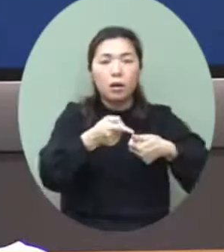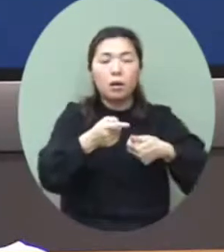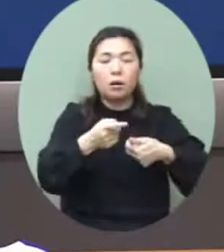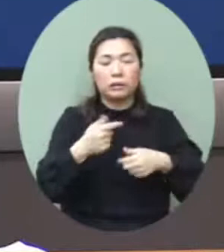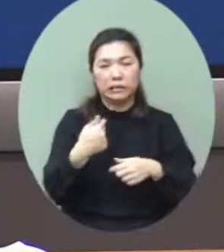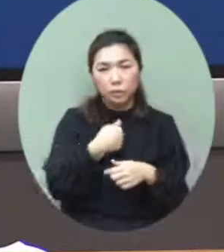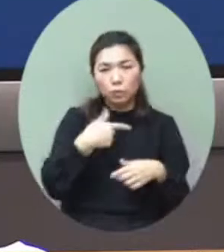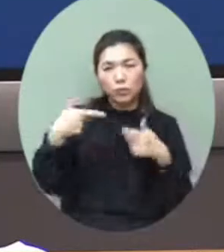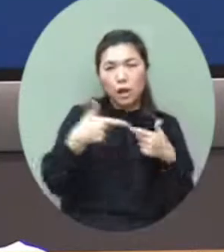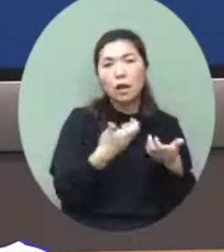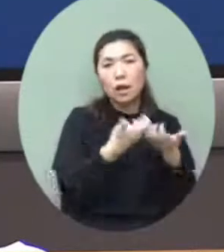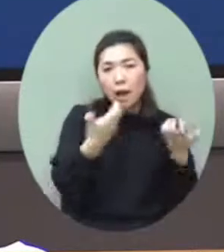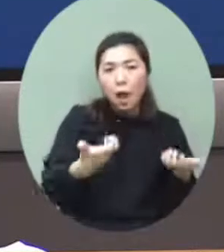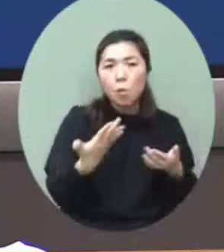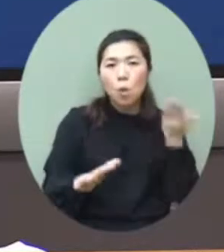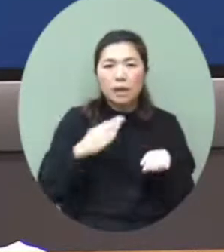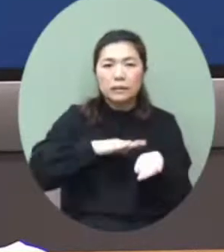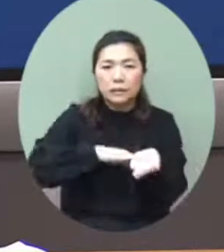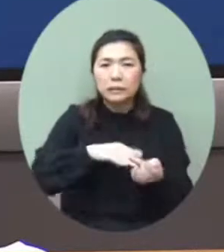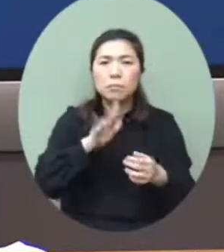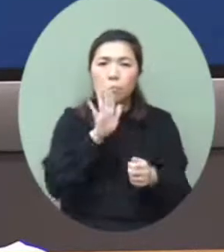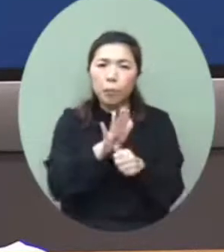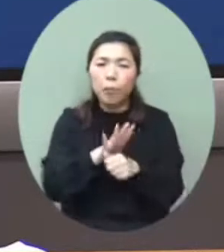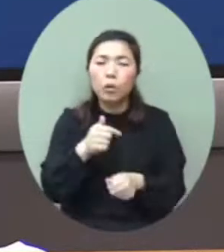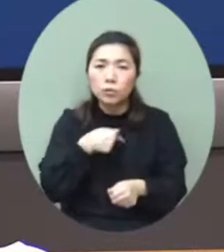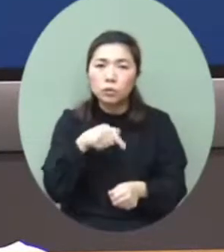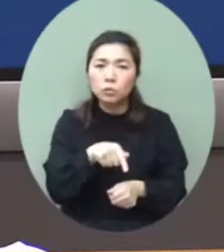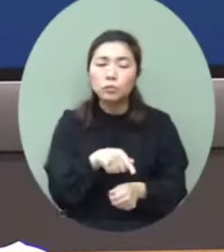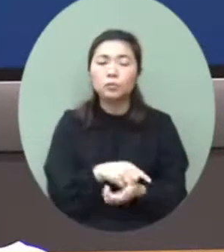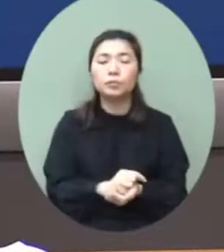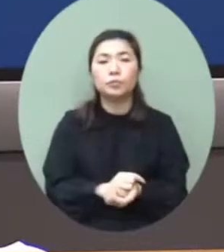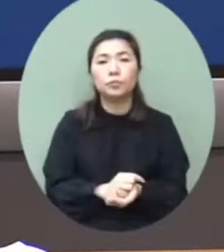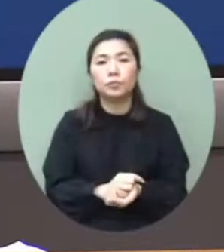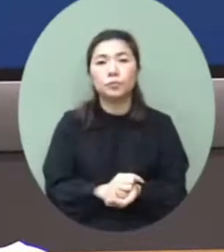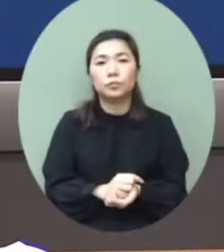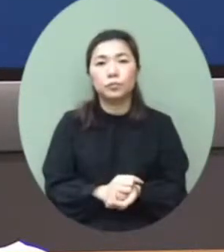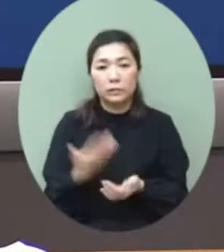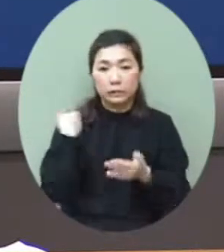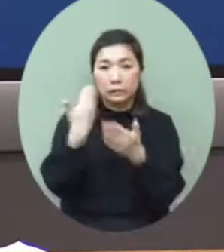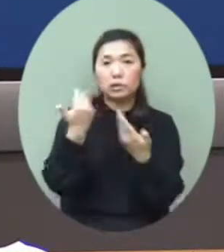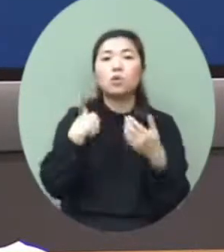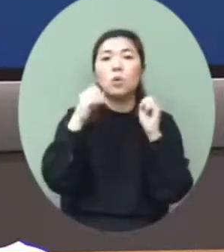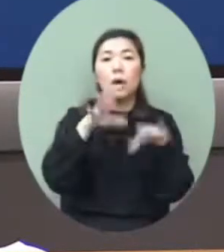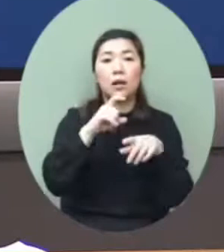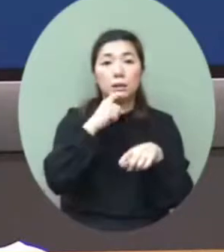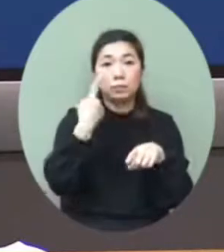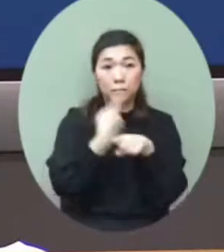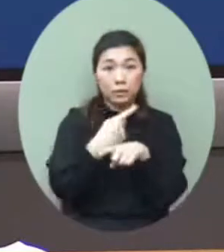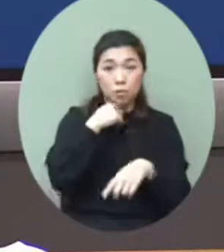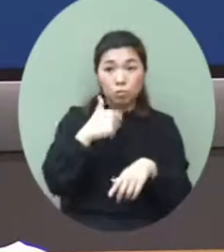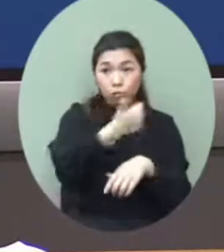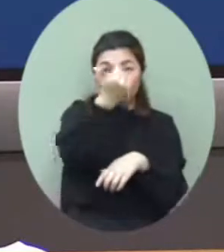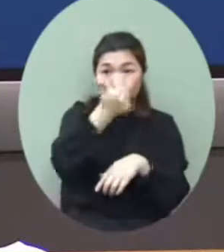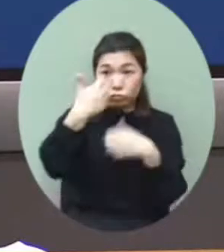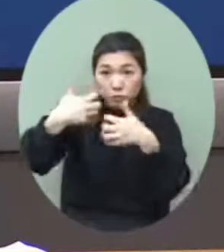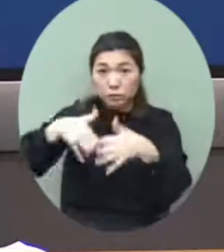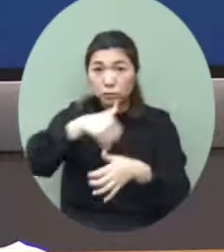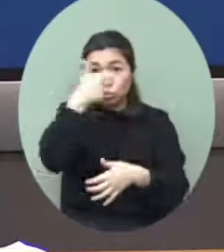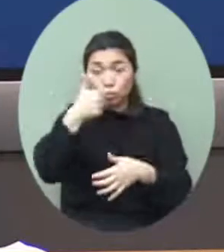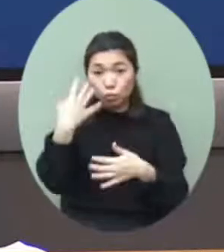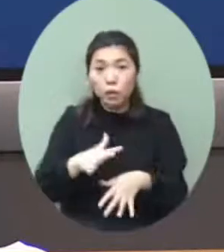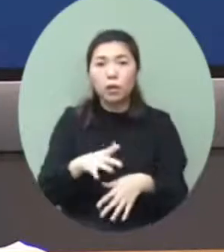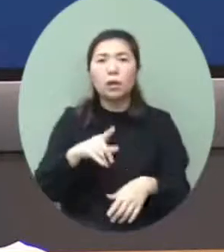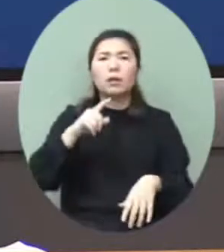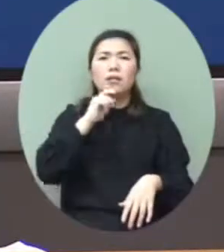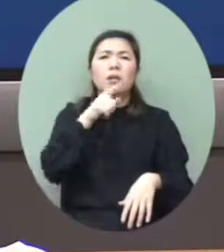milder cases with milder symptoms, and they need isolation and medical support. As I said, when